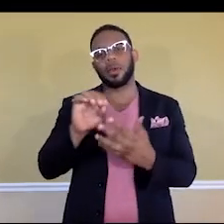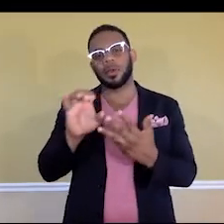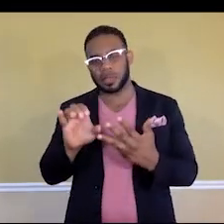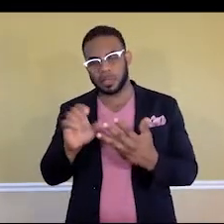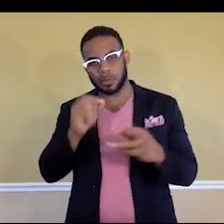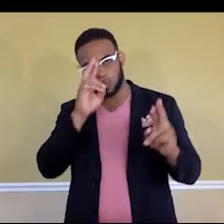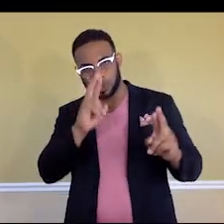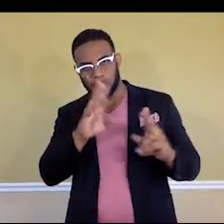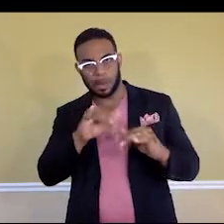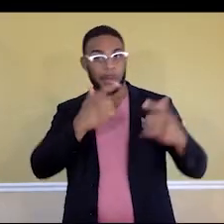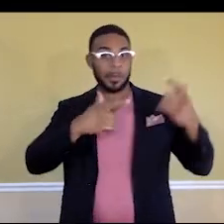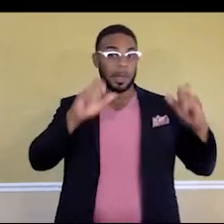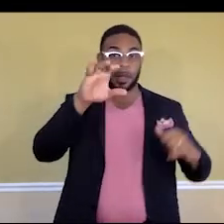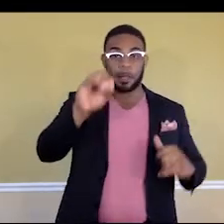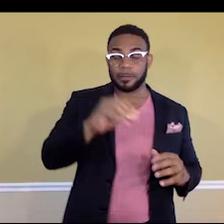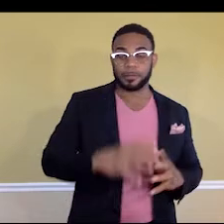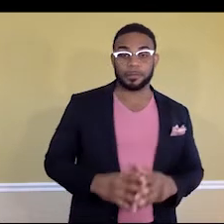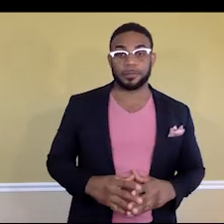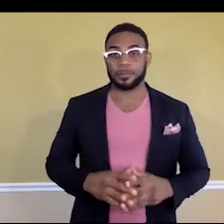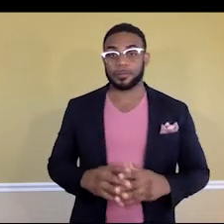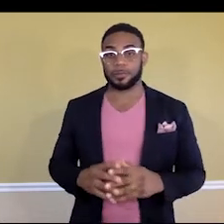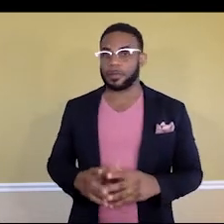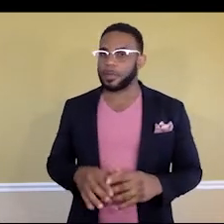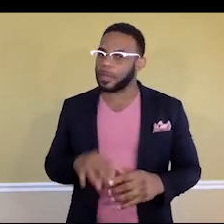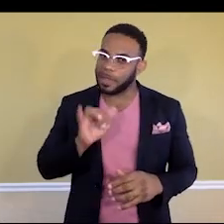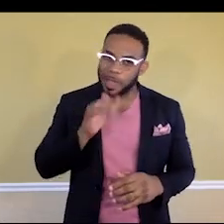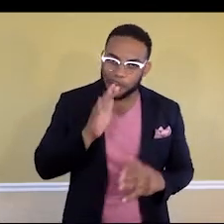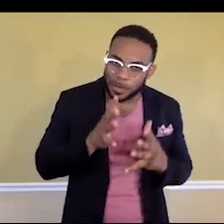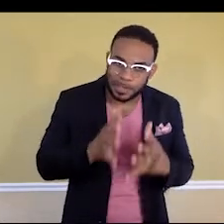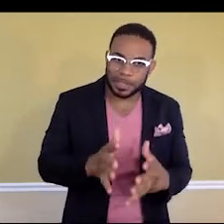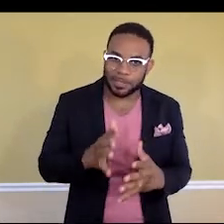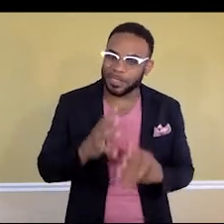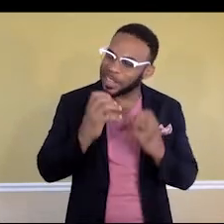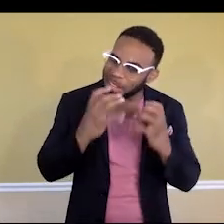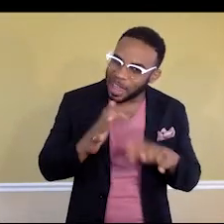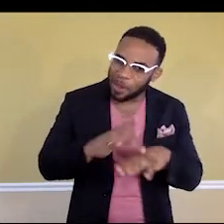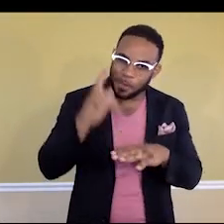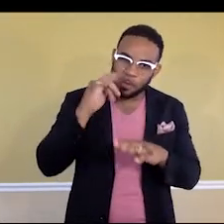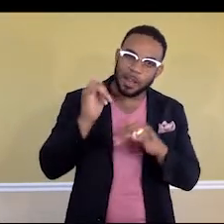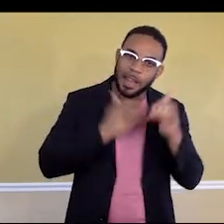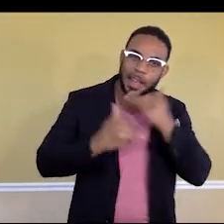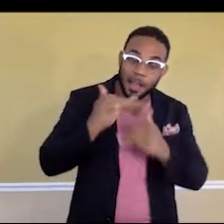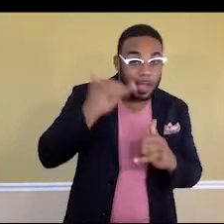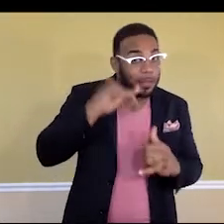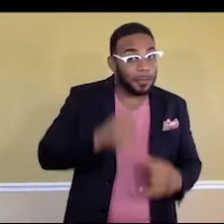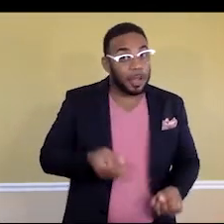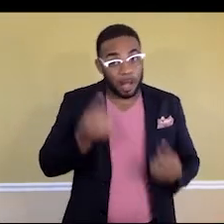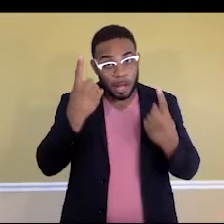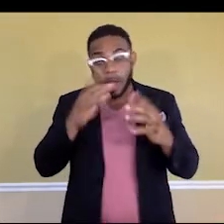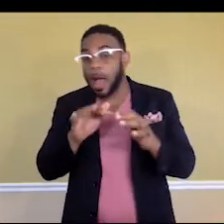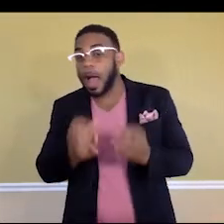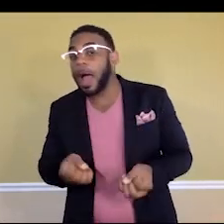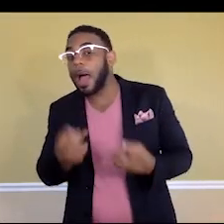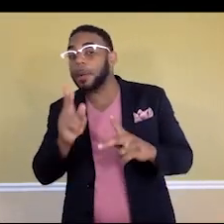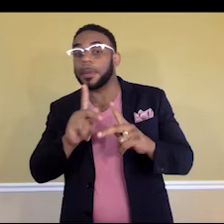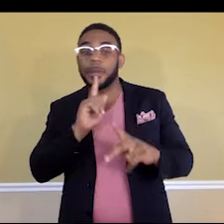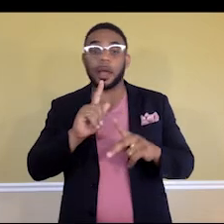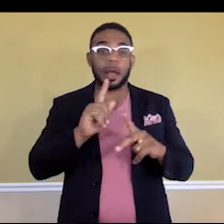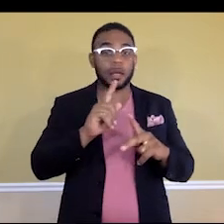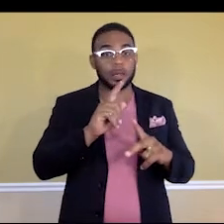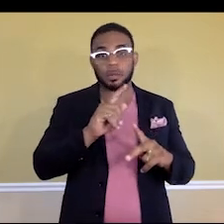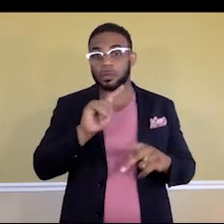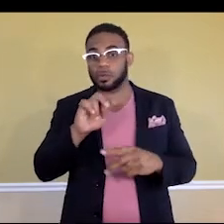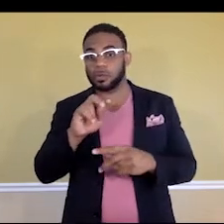and respected by big companies. But that leaves a lot of room for error. If we understand how many people are trans